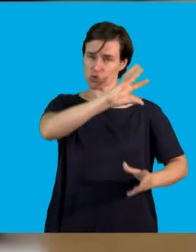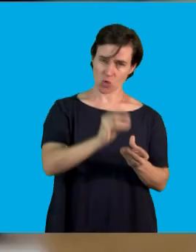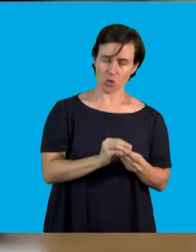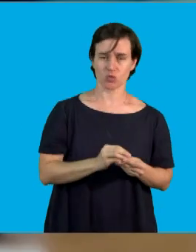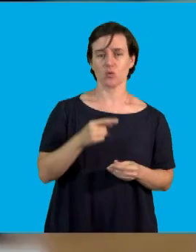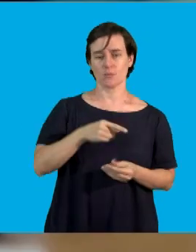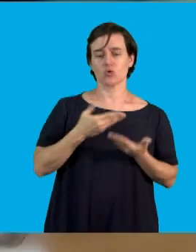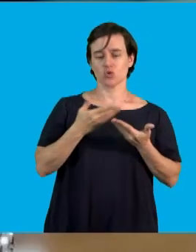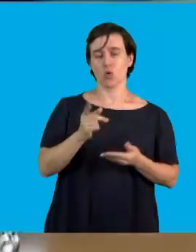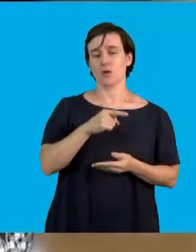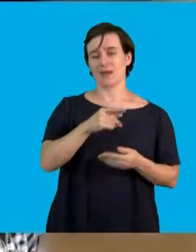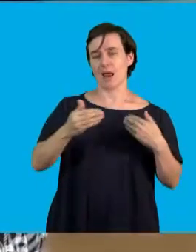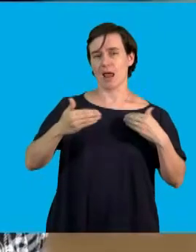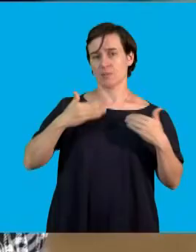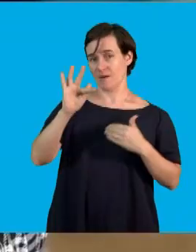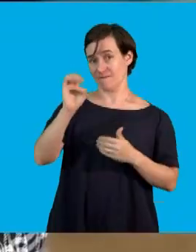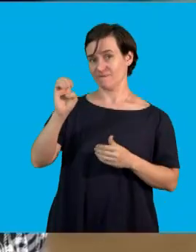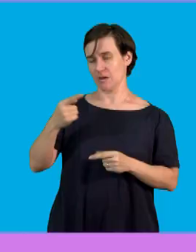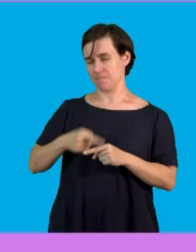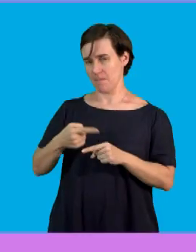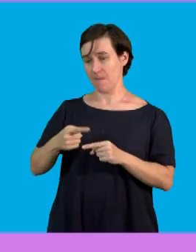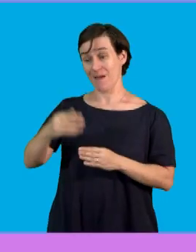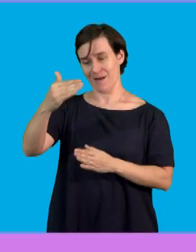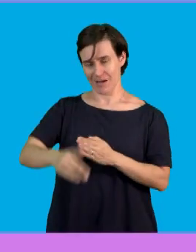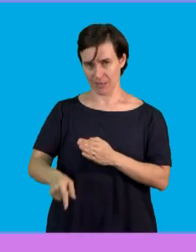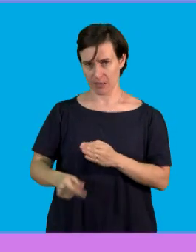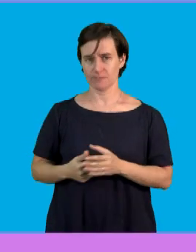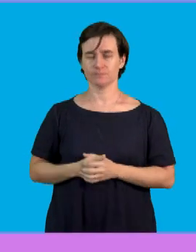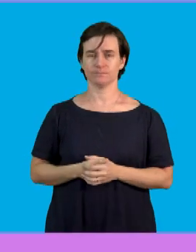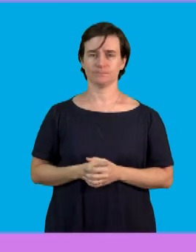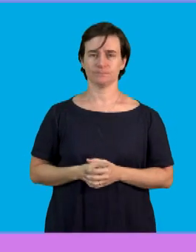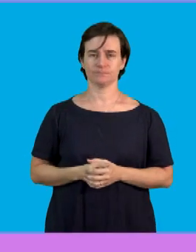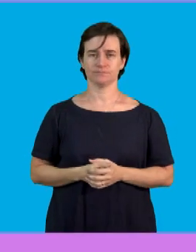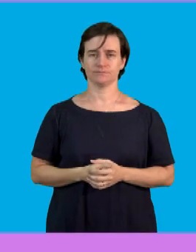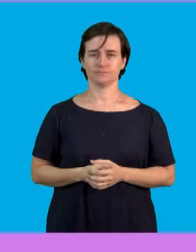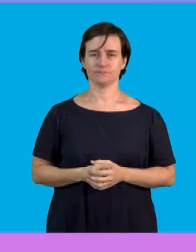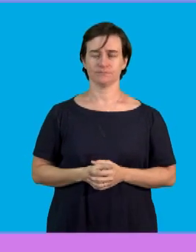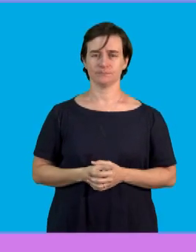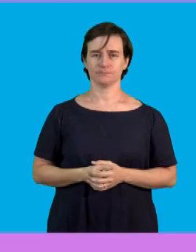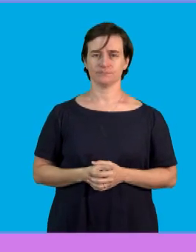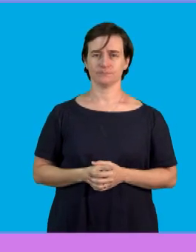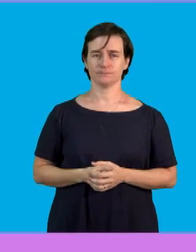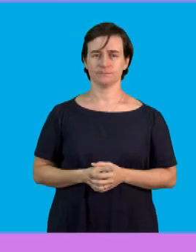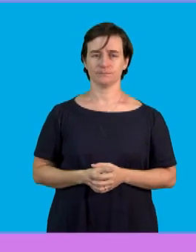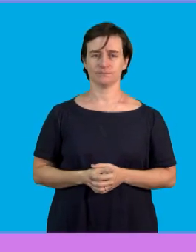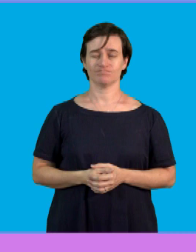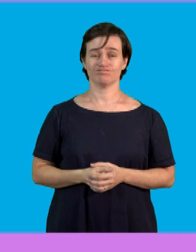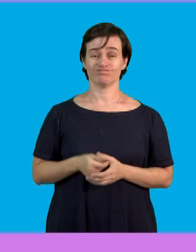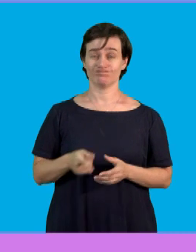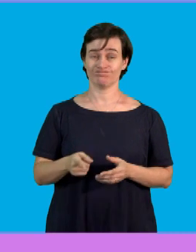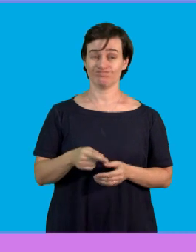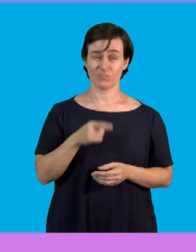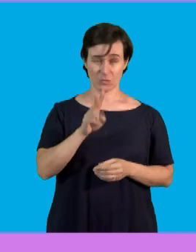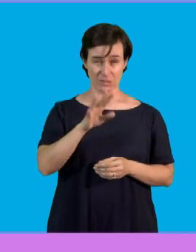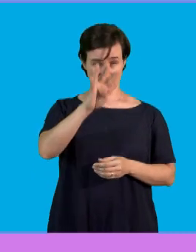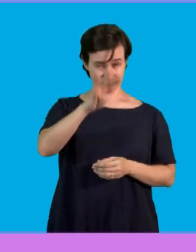be paid by the end of this period. So now an admin fee, according to the